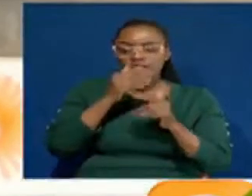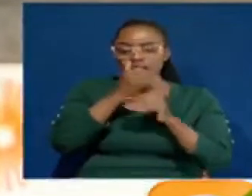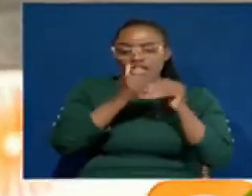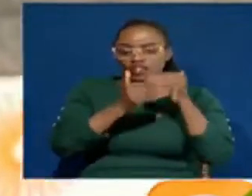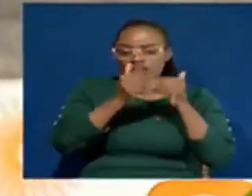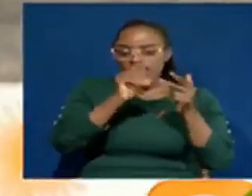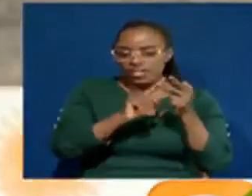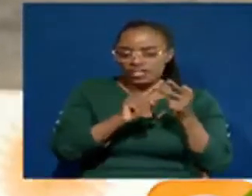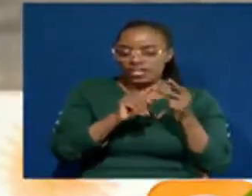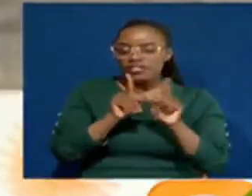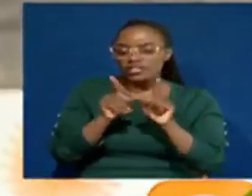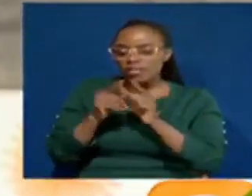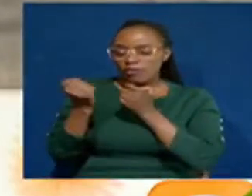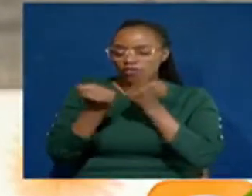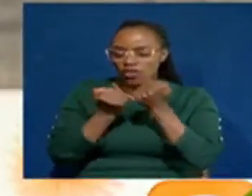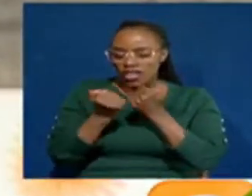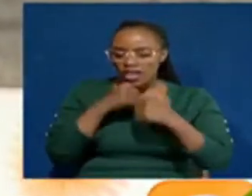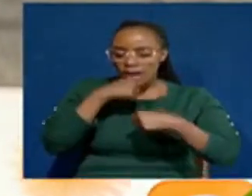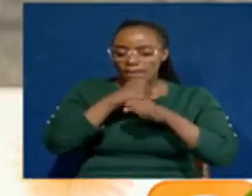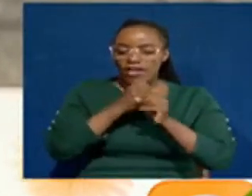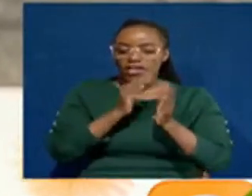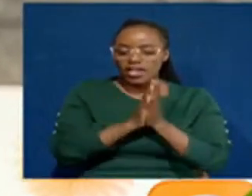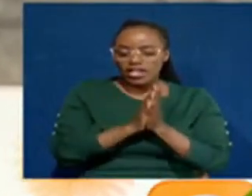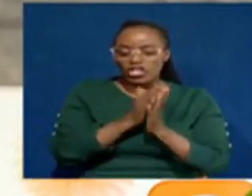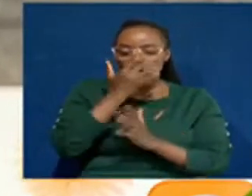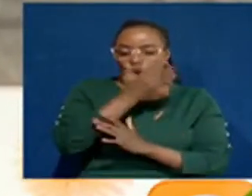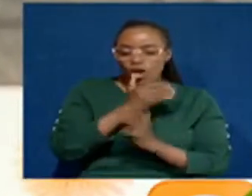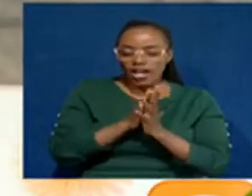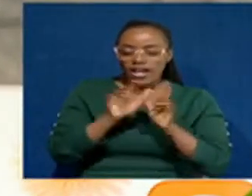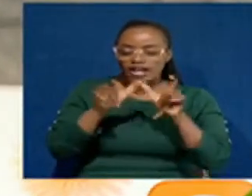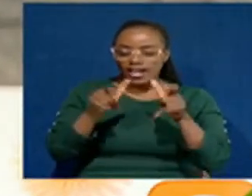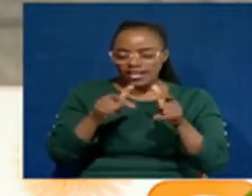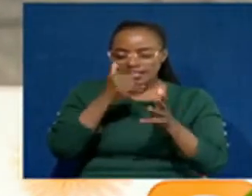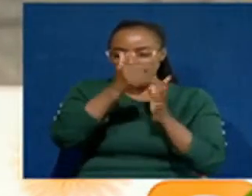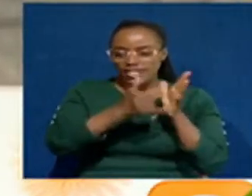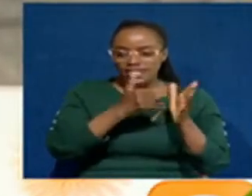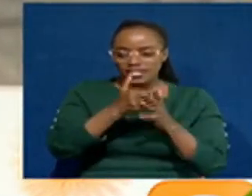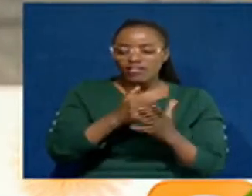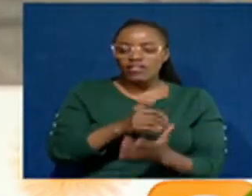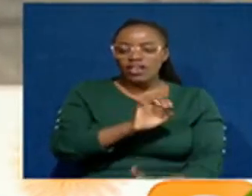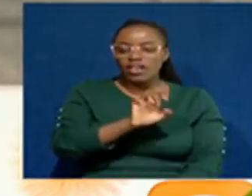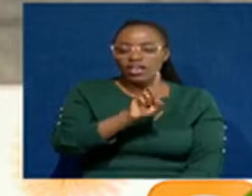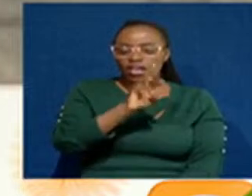infrastructure, automobile, oil and gas industries.